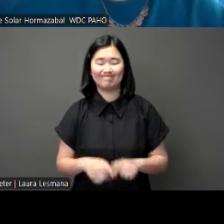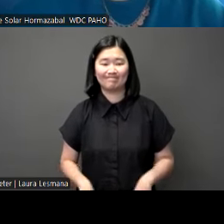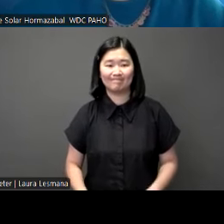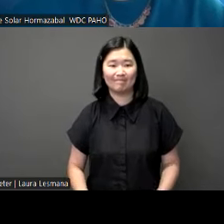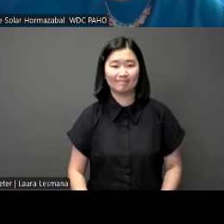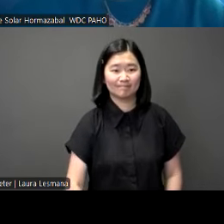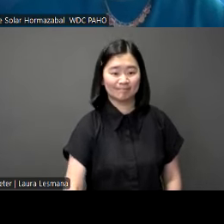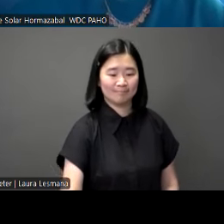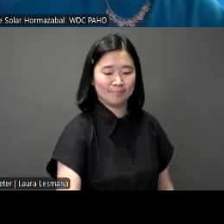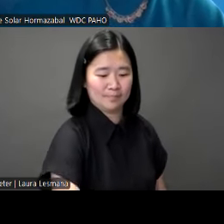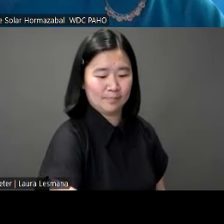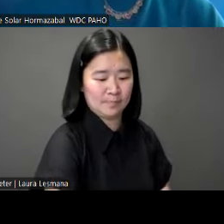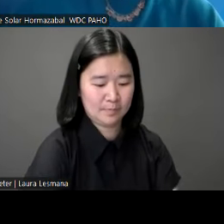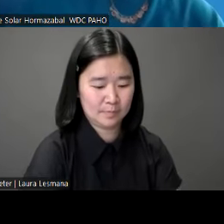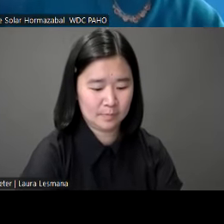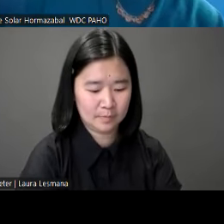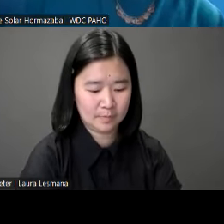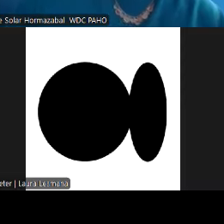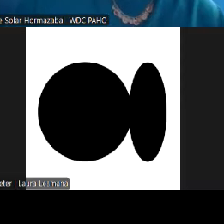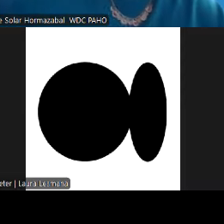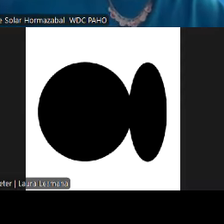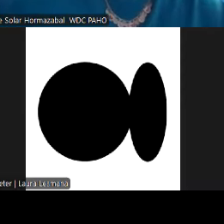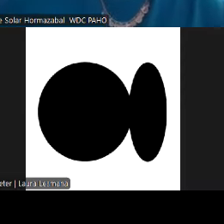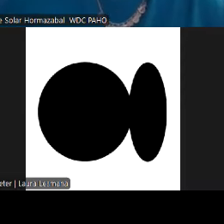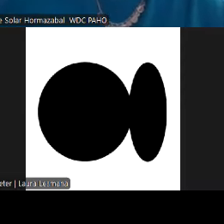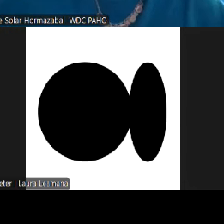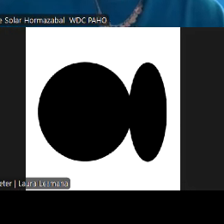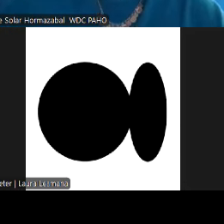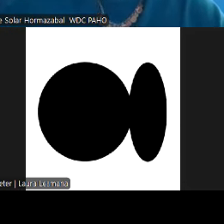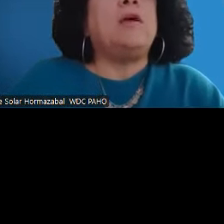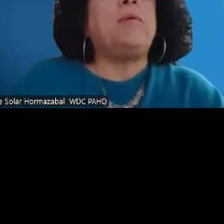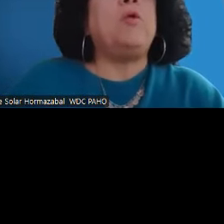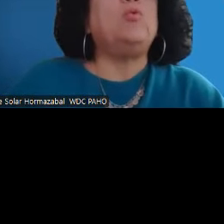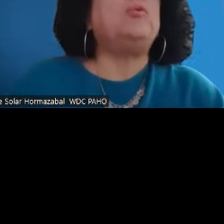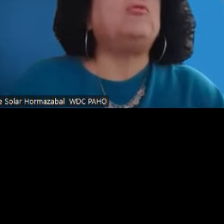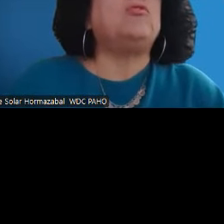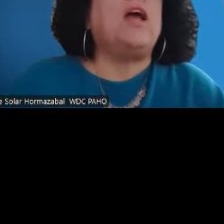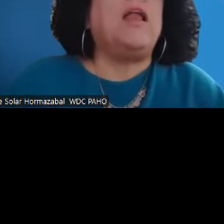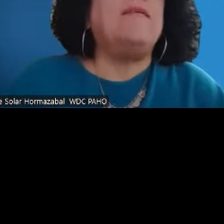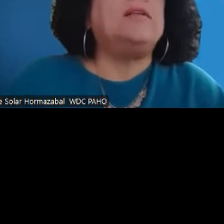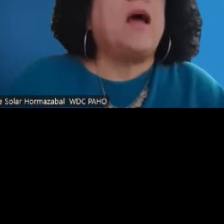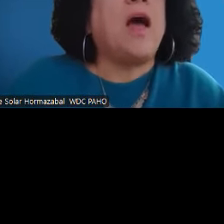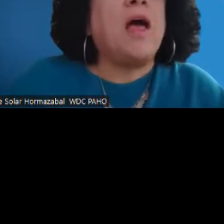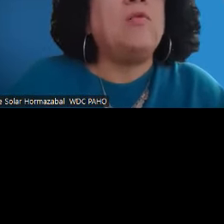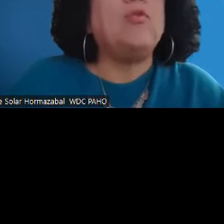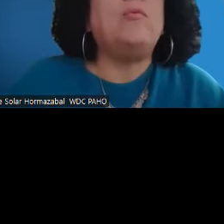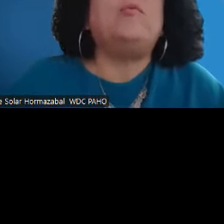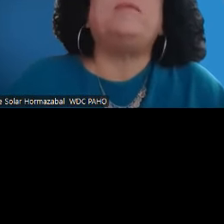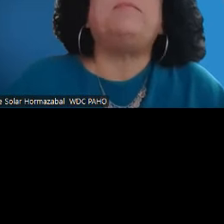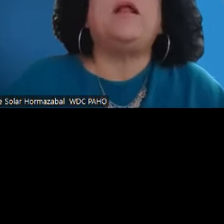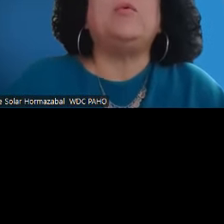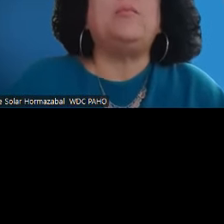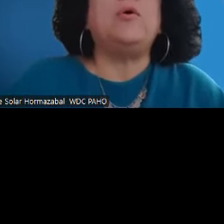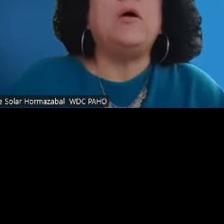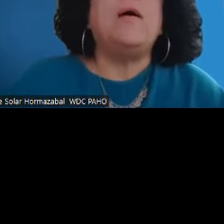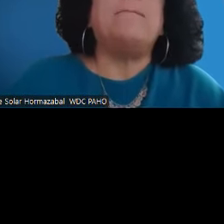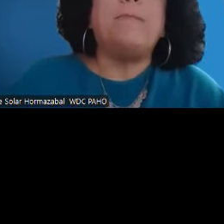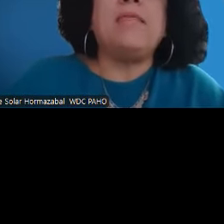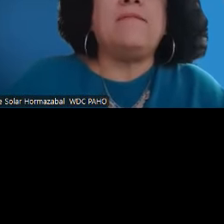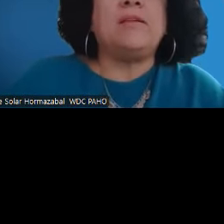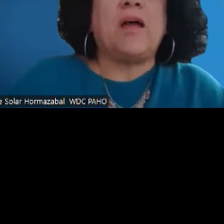infecciosa, disease decimos elimination, que es exitoso solo si we éste lo es insist para un that grupo it is social successful aventajado como lo es para el